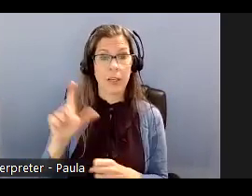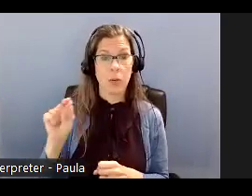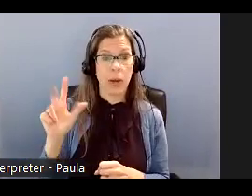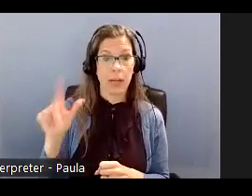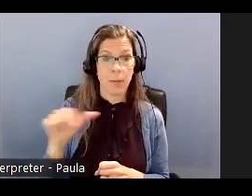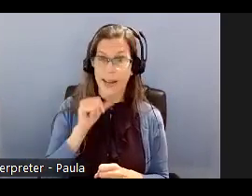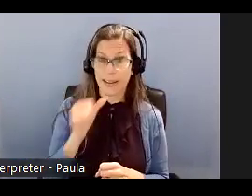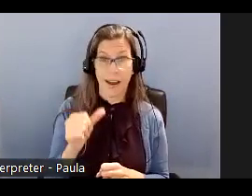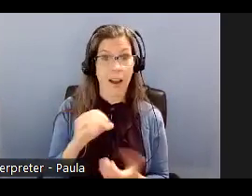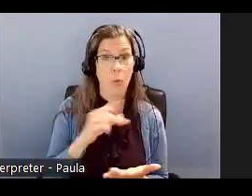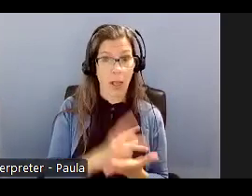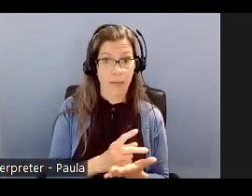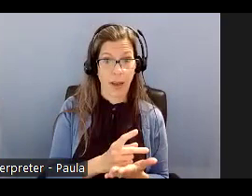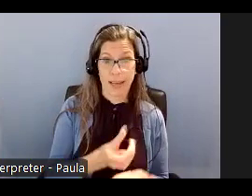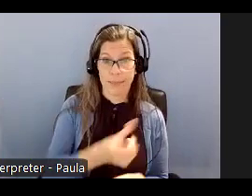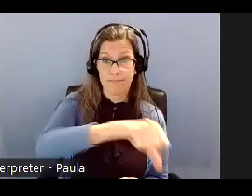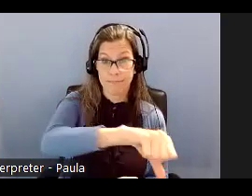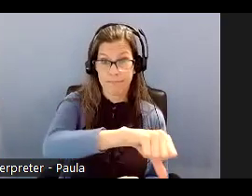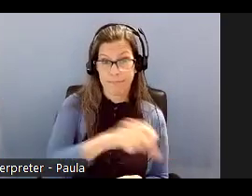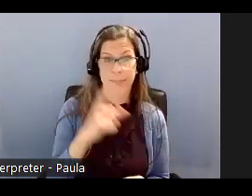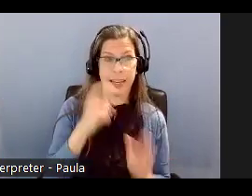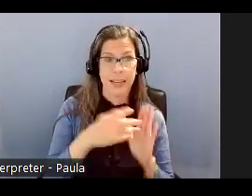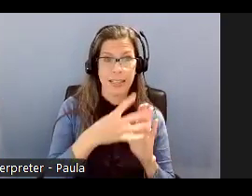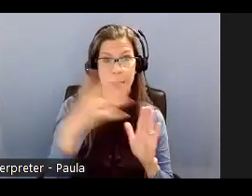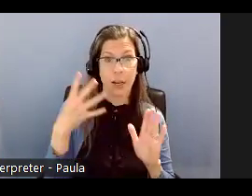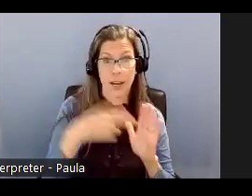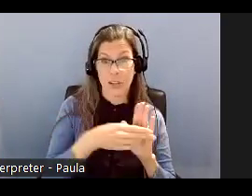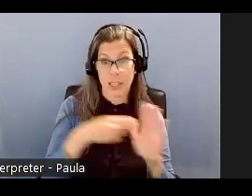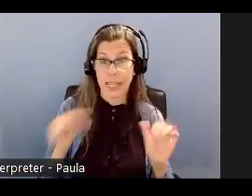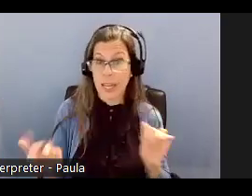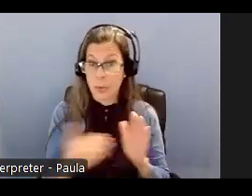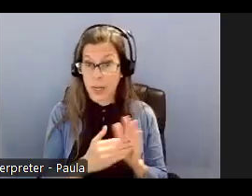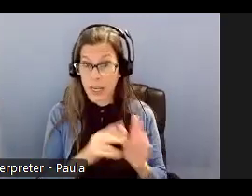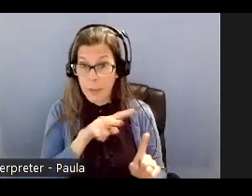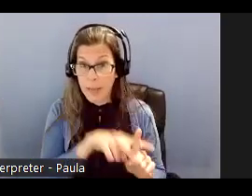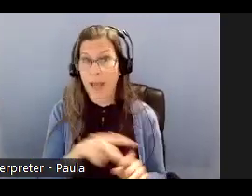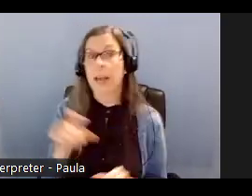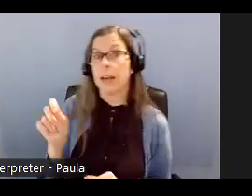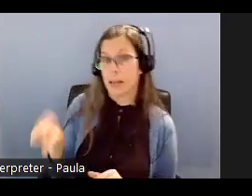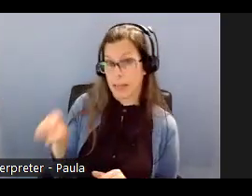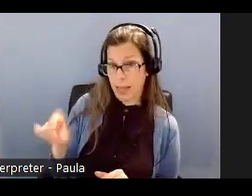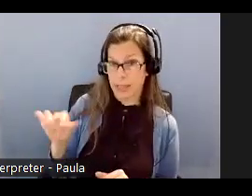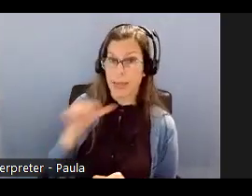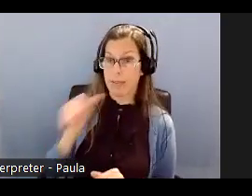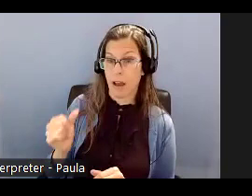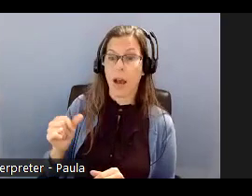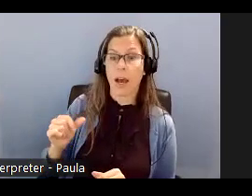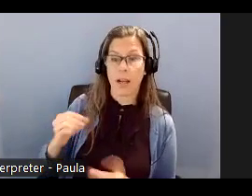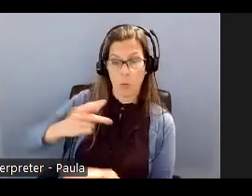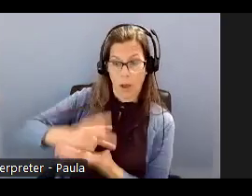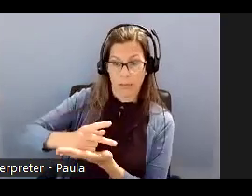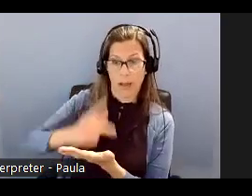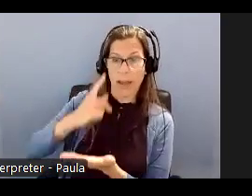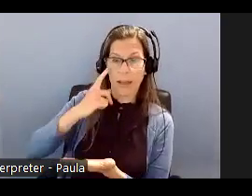due to immigration status, can they reapply? Yes, if they didn't qualify due to their